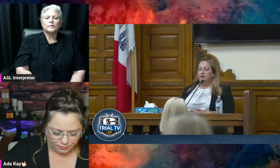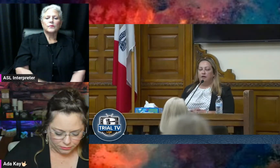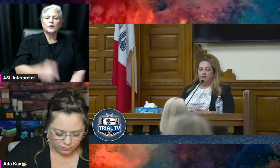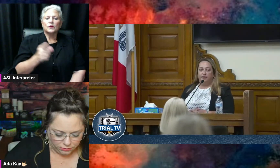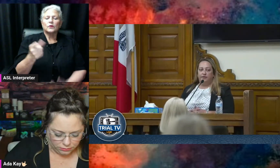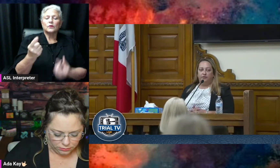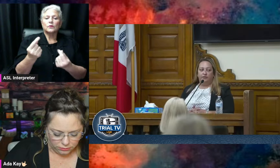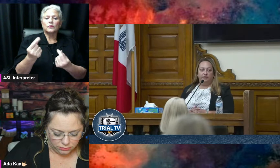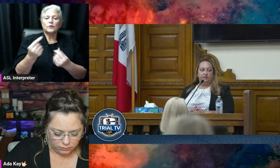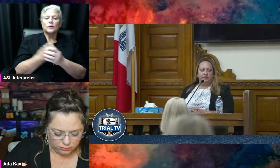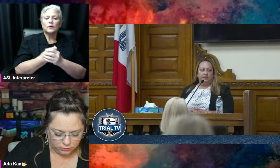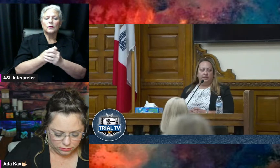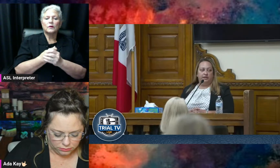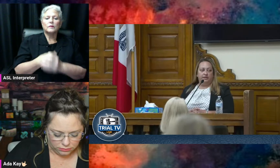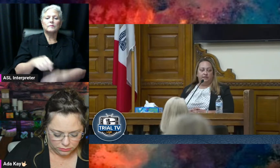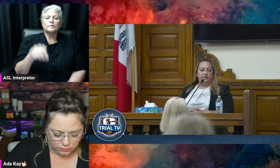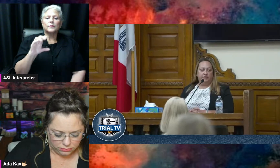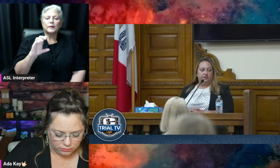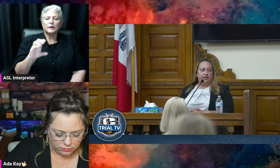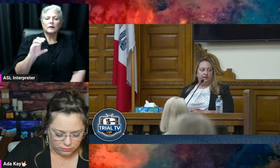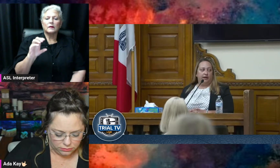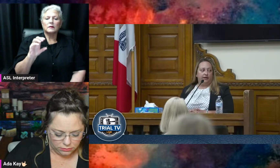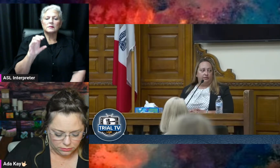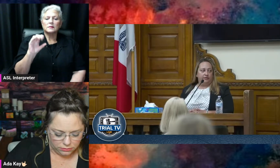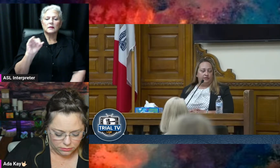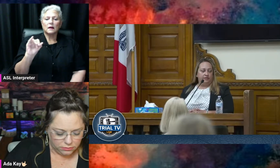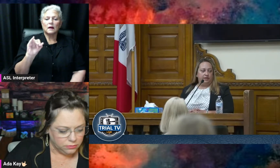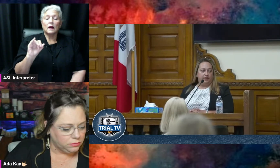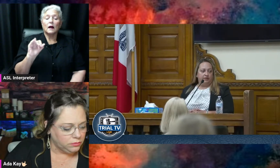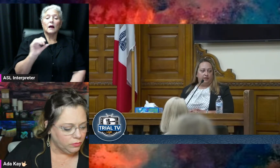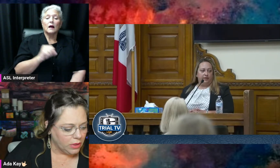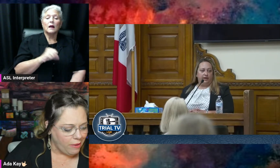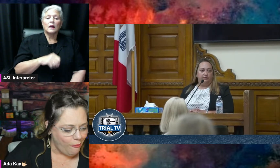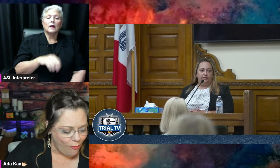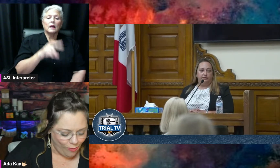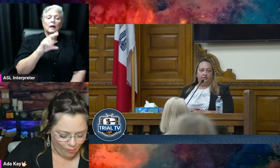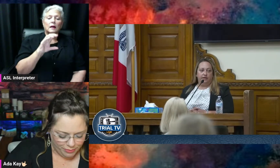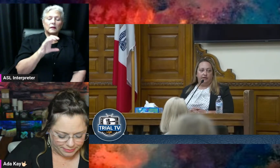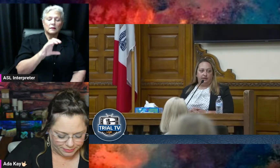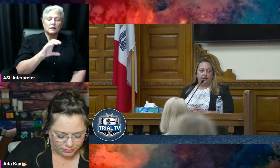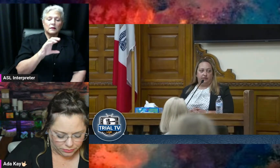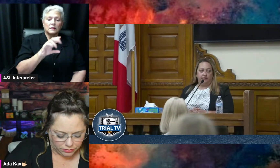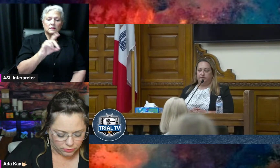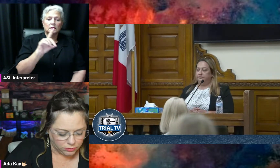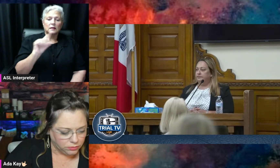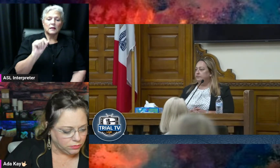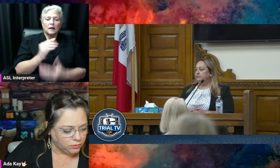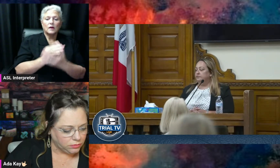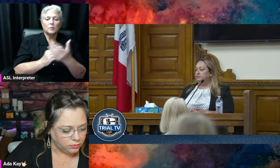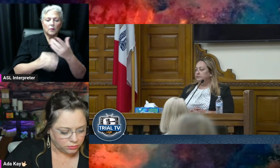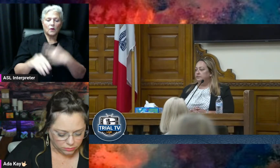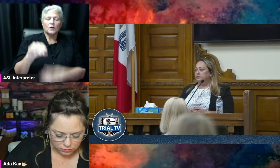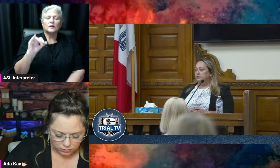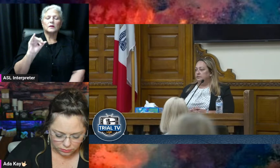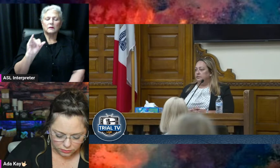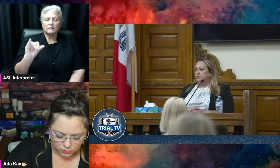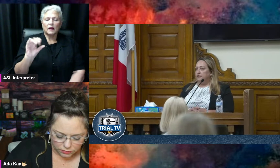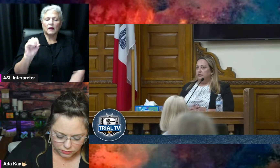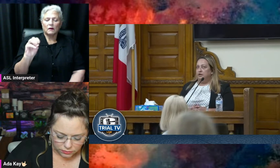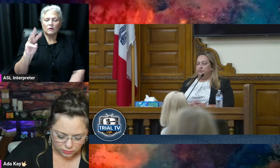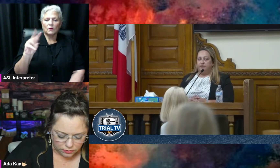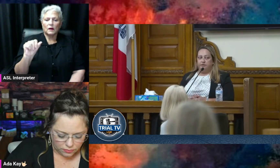occupation? I am a criminalist in the DNA section at the Iowa DCI Crime Lab in Ankeny, Iowa. How long have you been